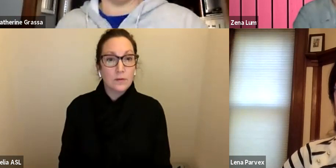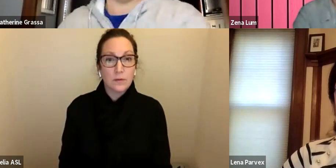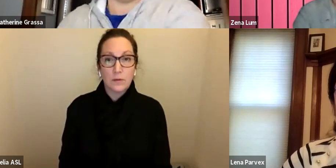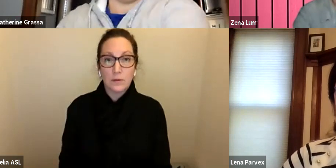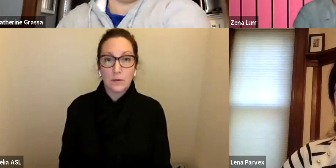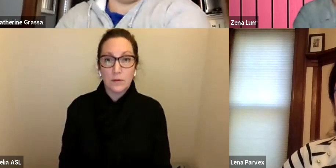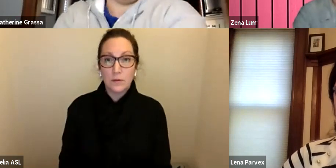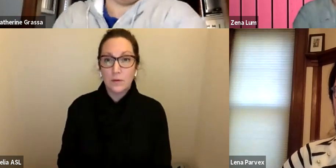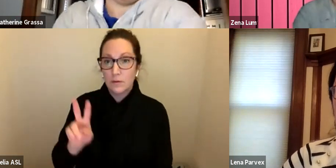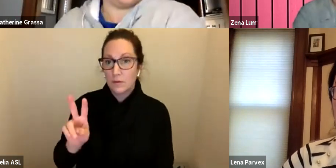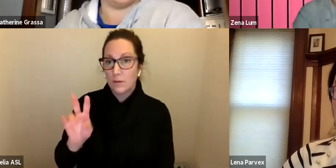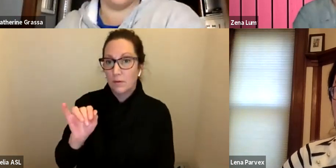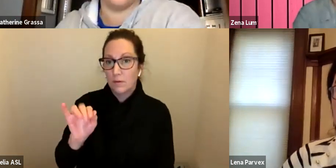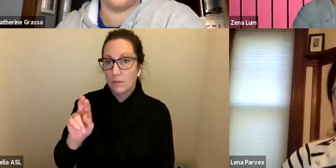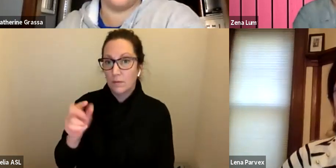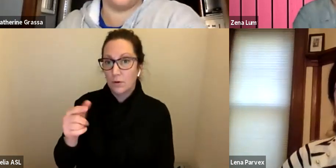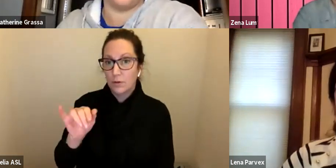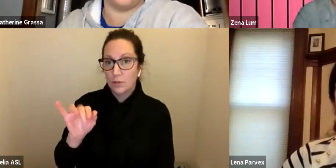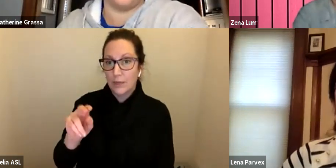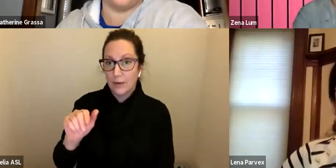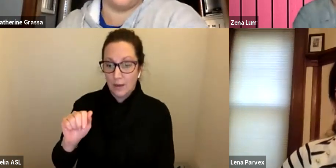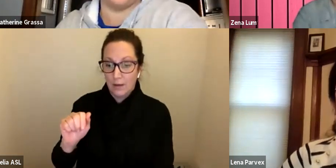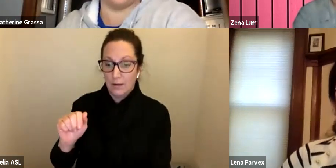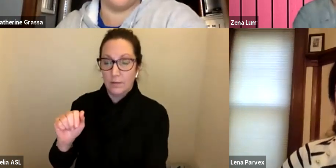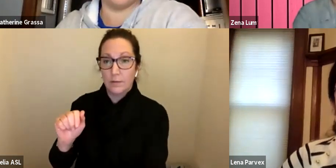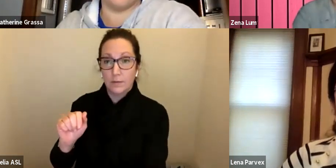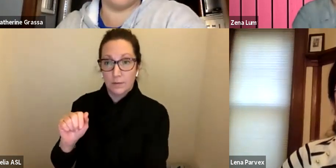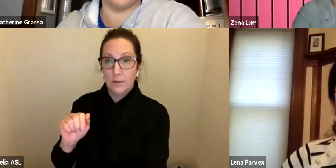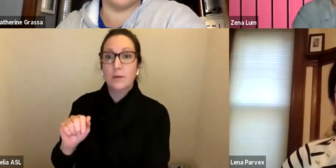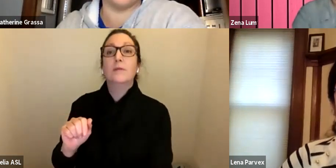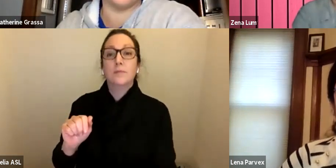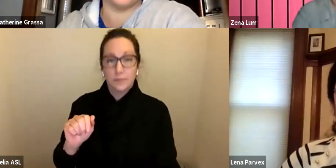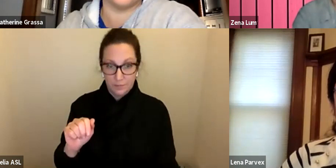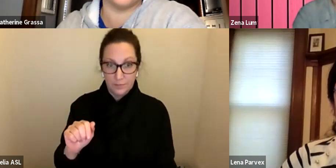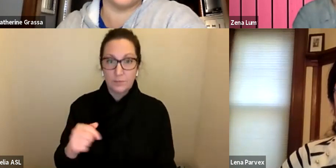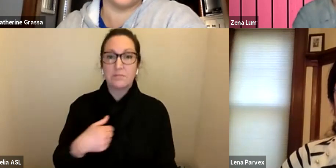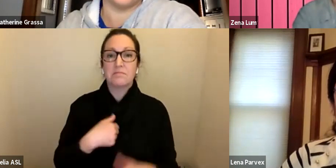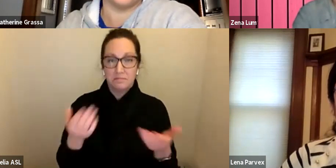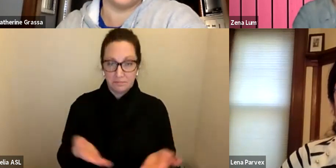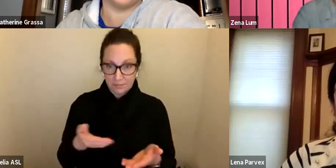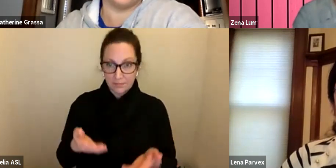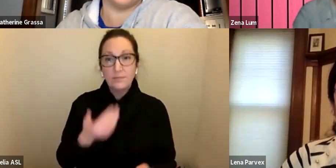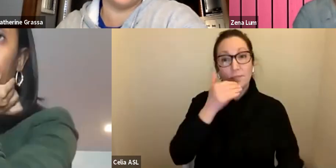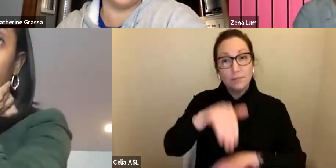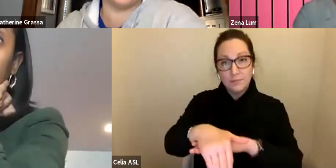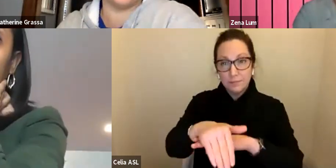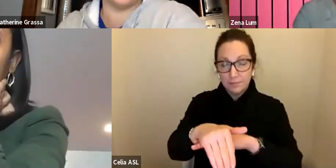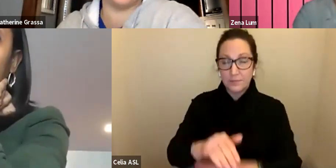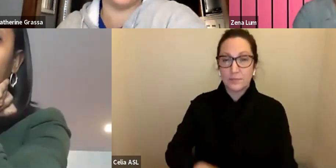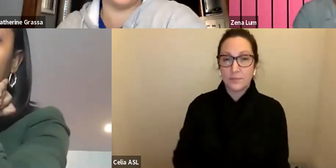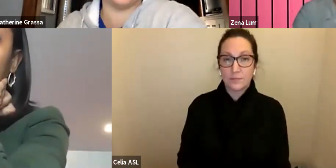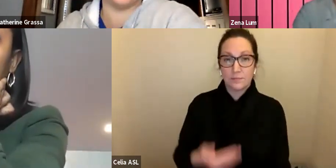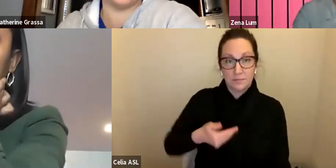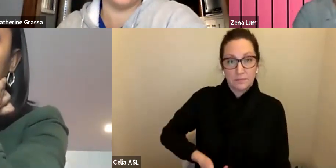Virginia Berman. Okay, can you hear me? Yes, we can hear you. Thank you. Good evening. I'm